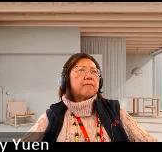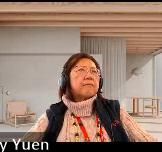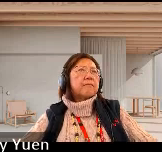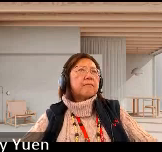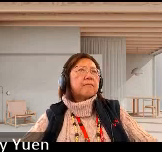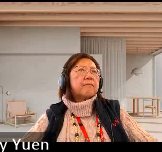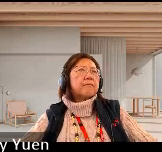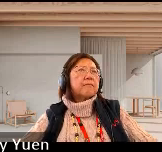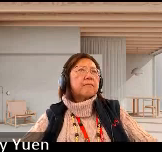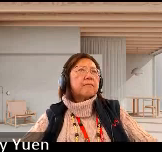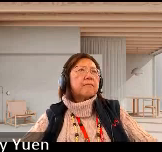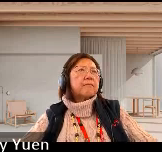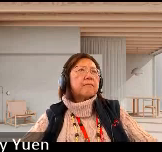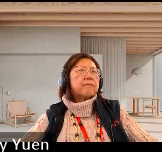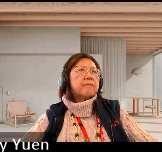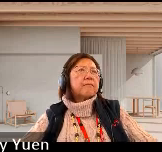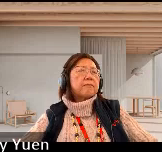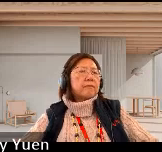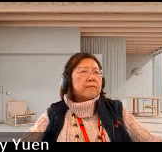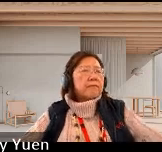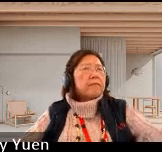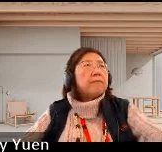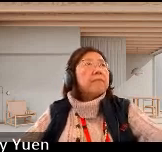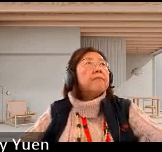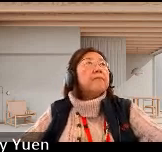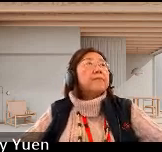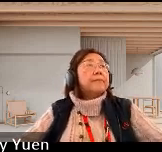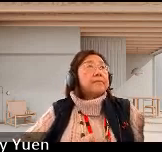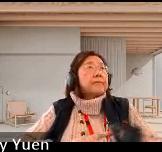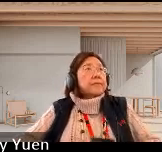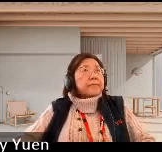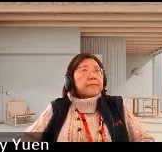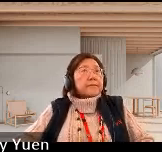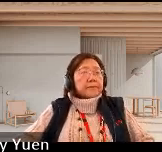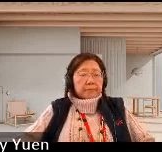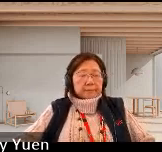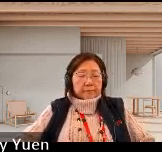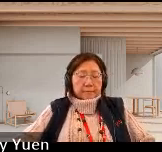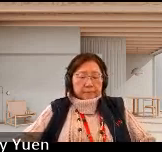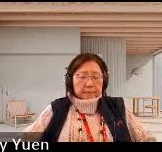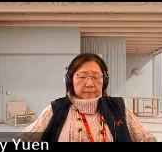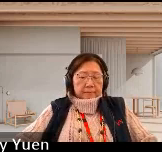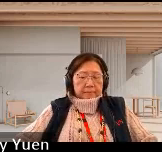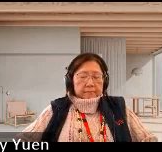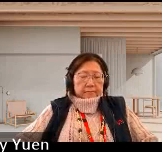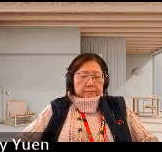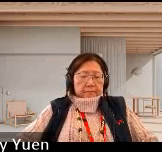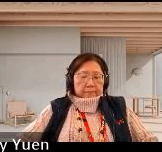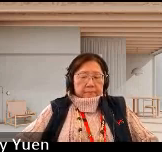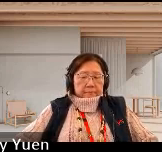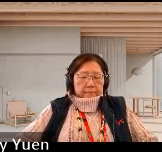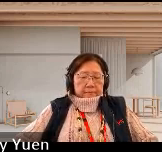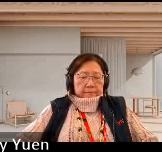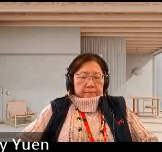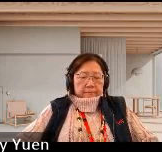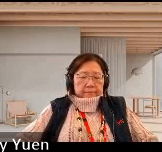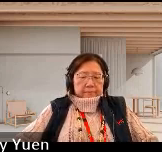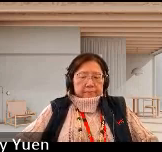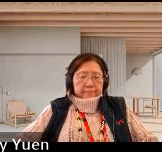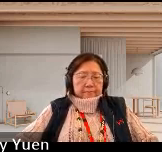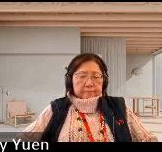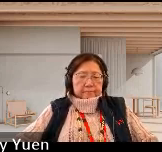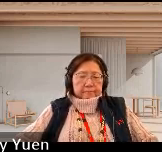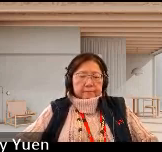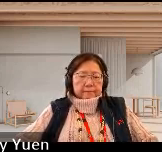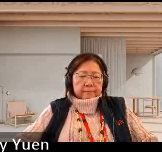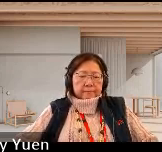might be the physical environment. It also is about their occupational goals. So, you know, they might no longer want